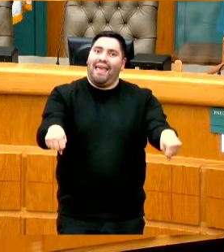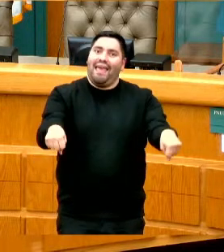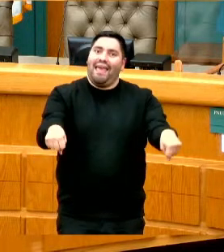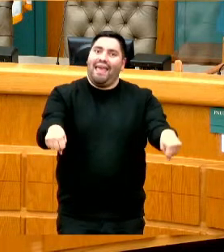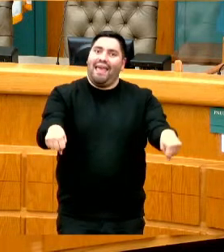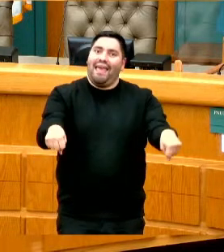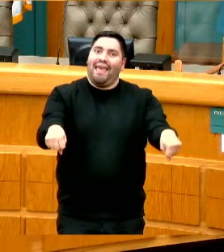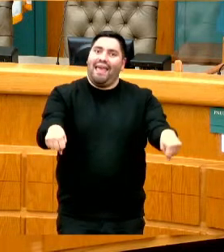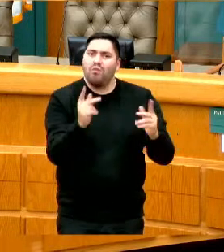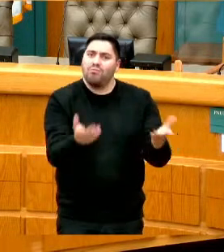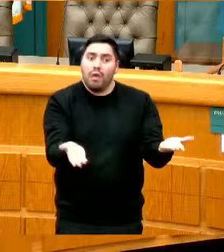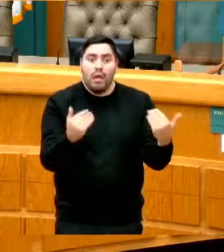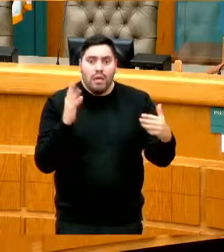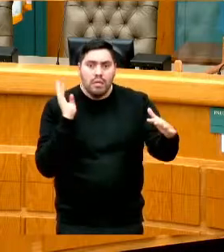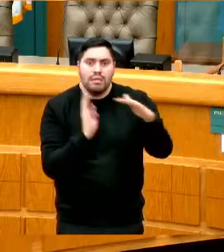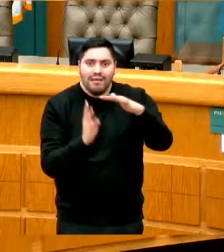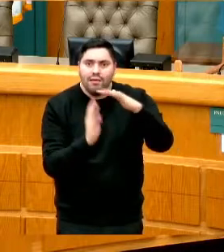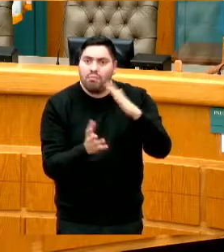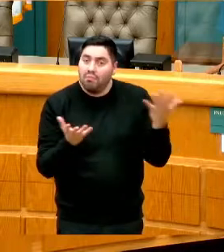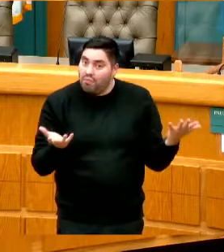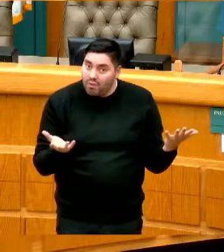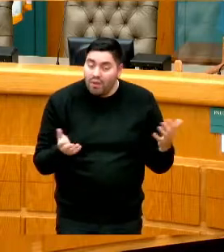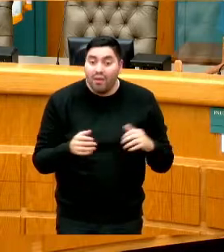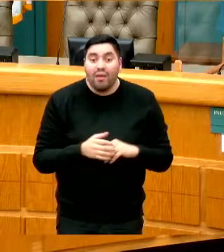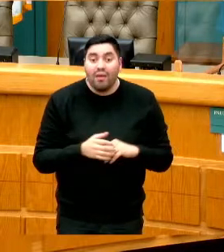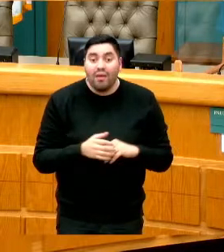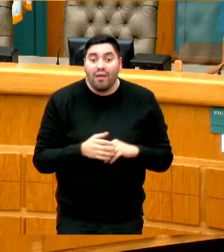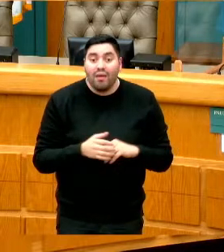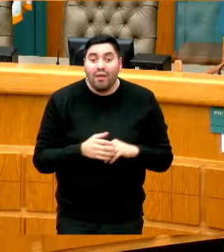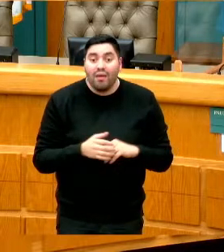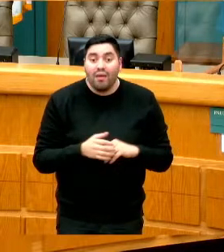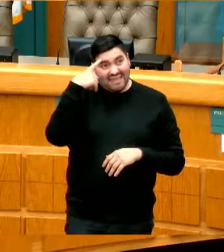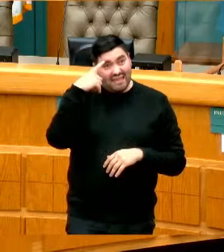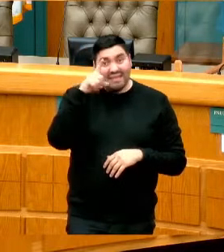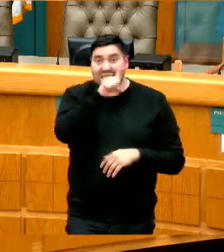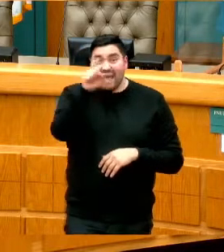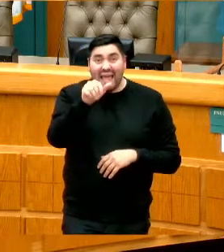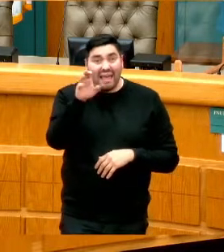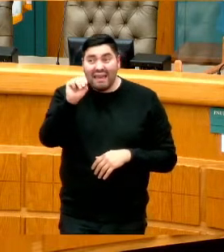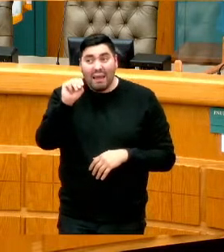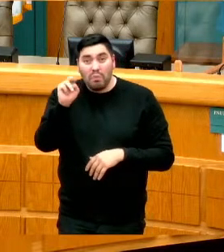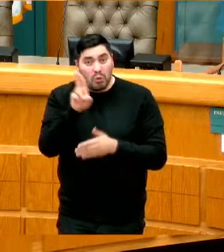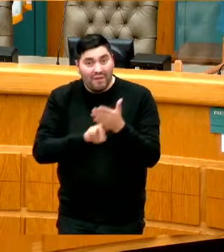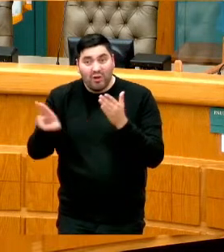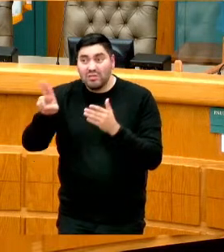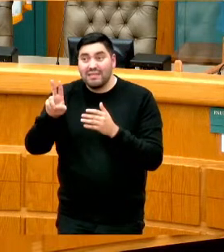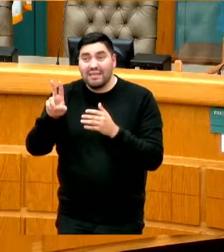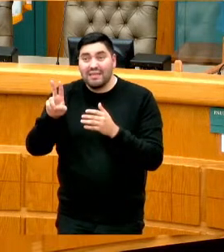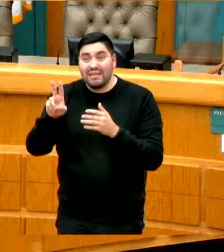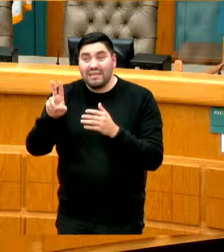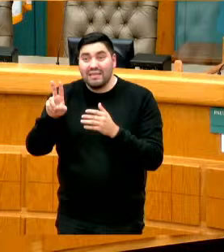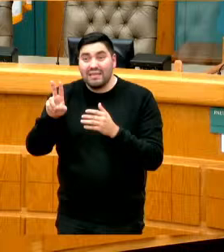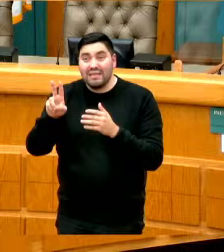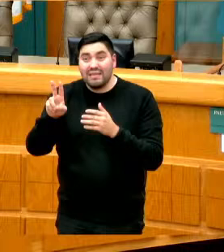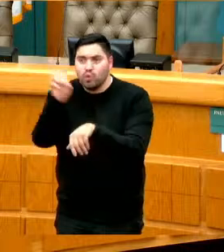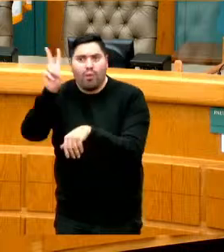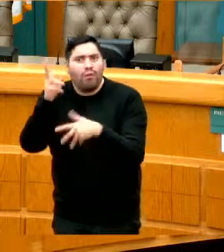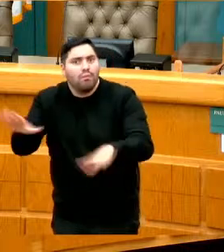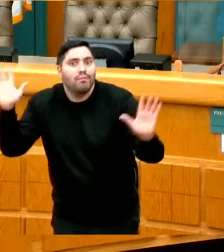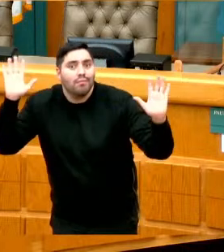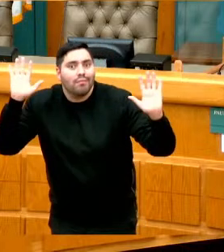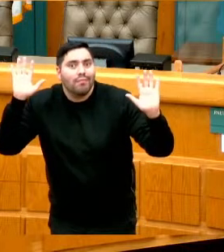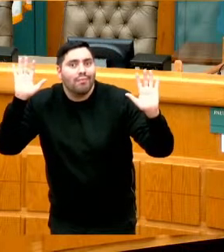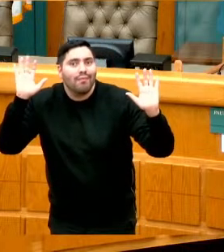first. I don't think we even made it to the 2 o'clock hour at Texas A&M University. So I know there's going to be